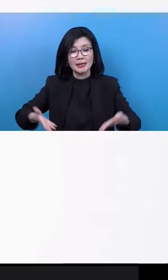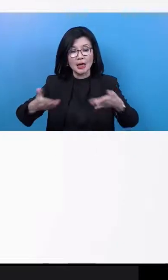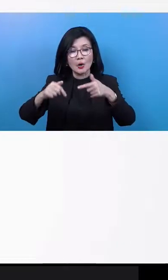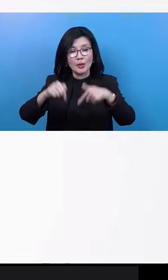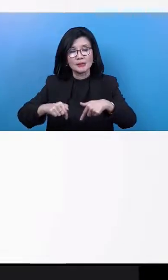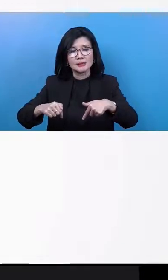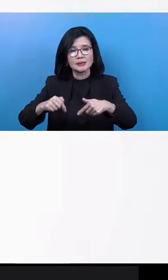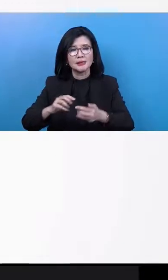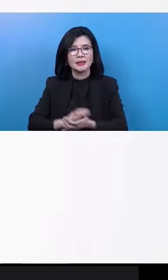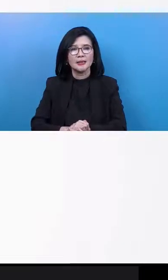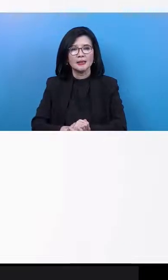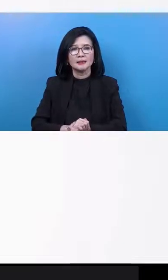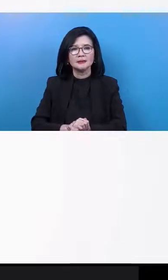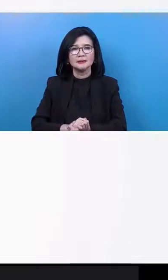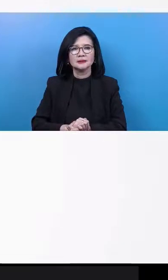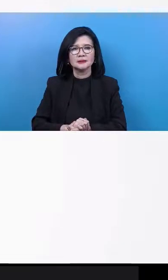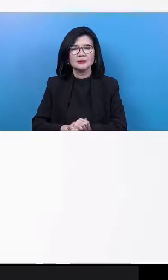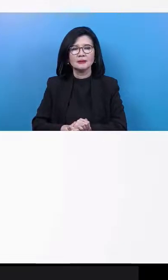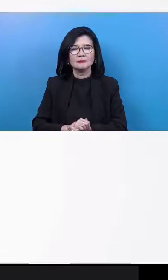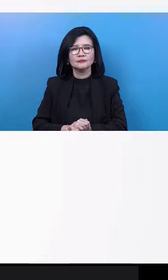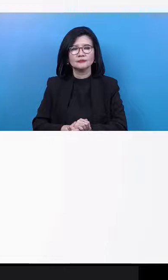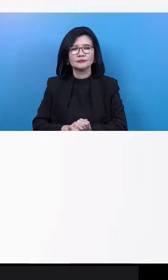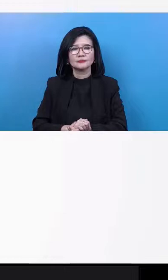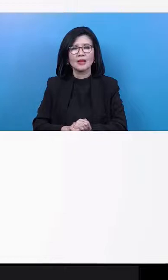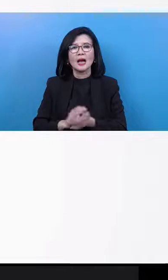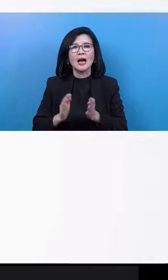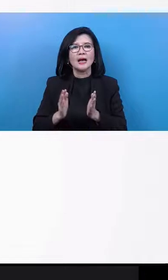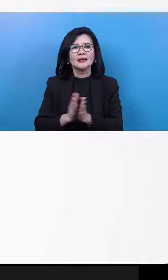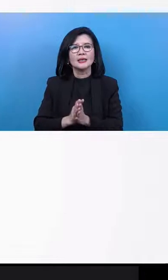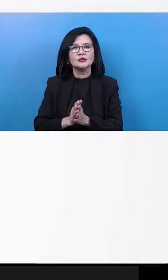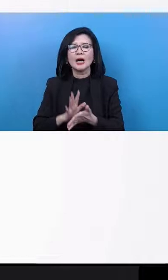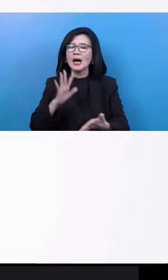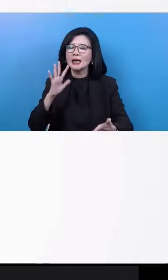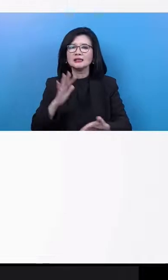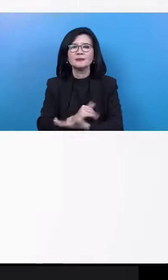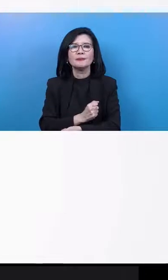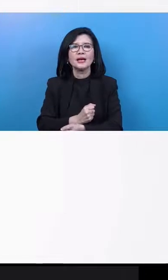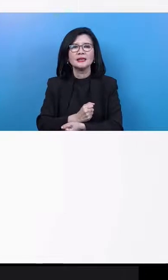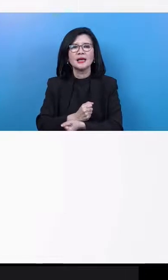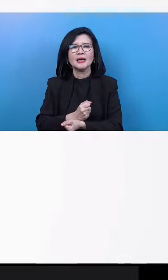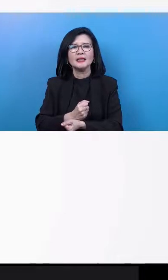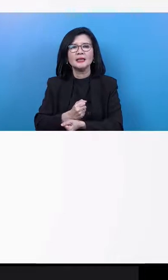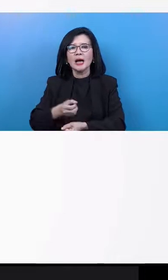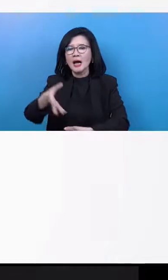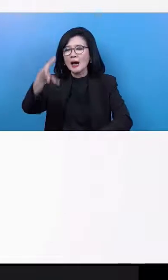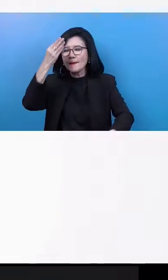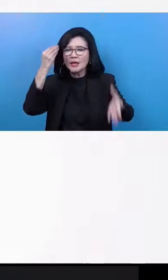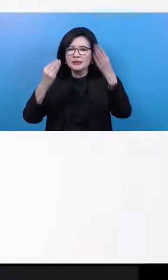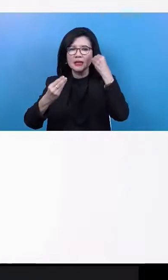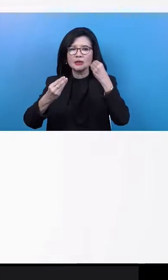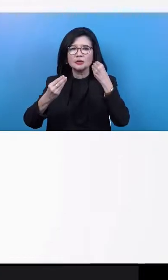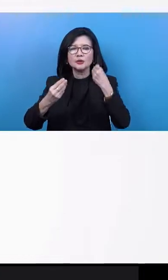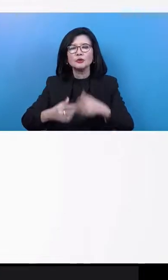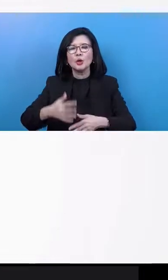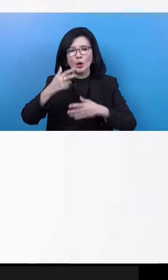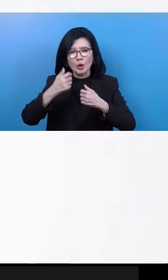losses. So I think your example specifically about the Philippines was very striking to